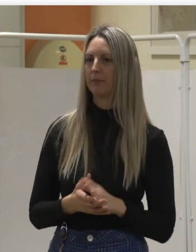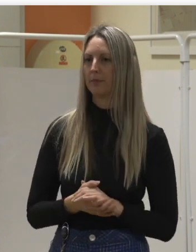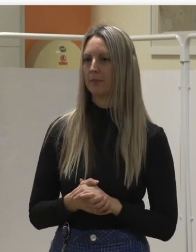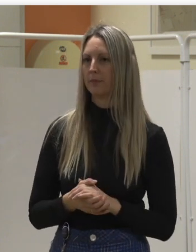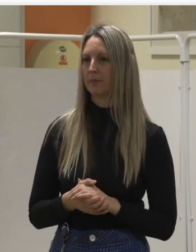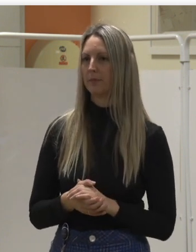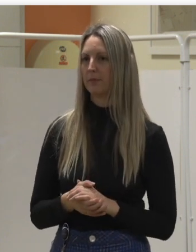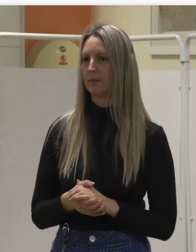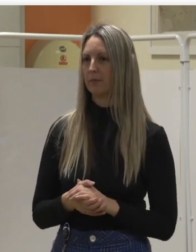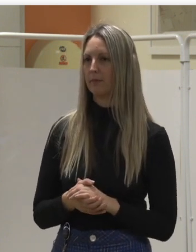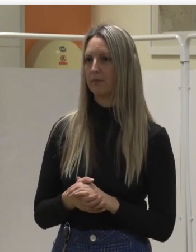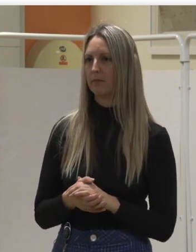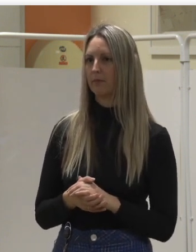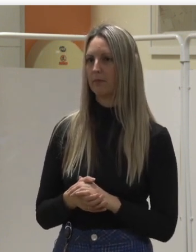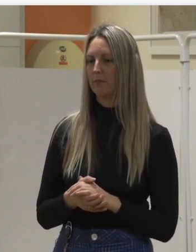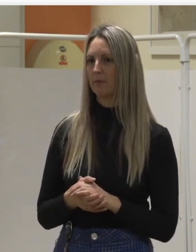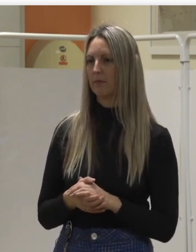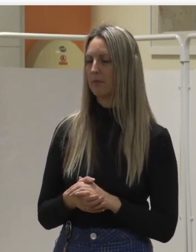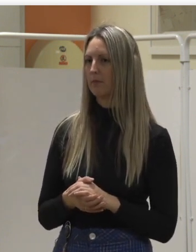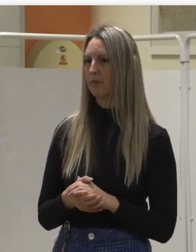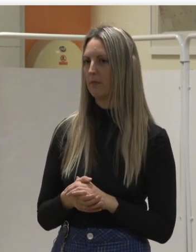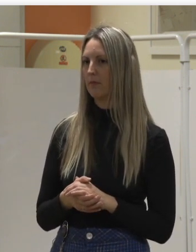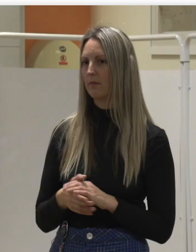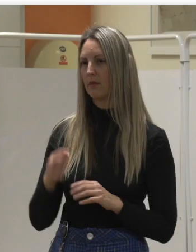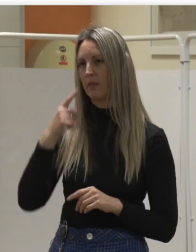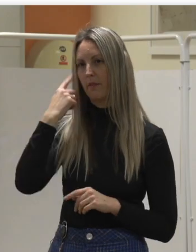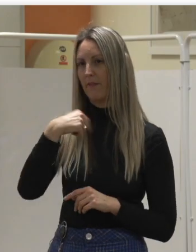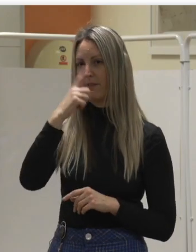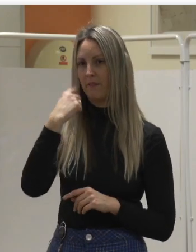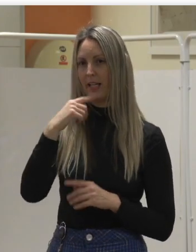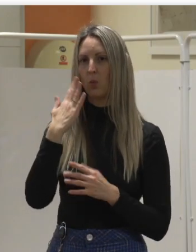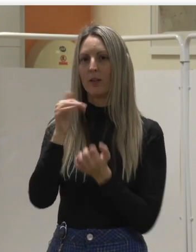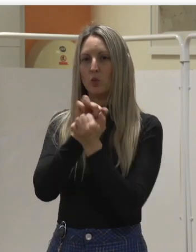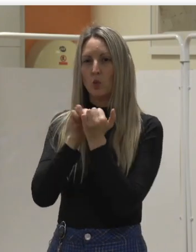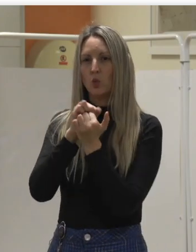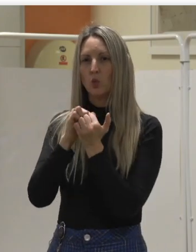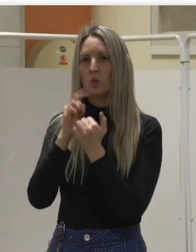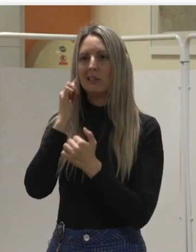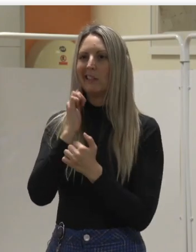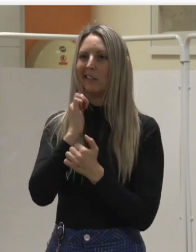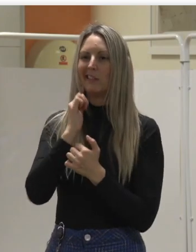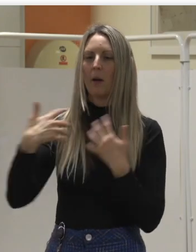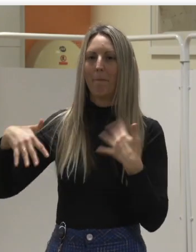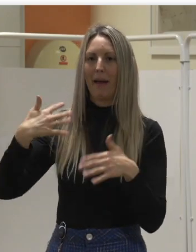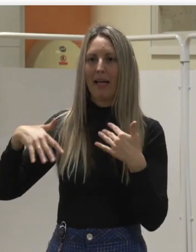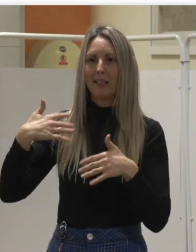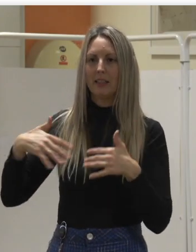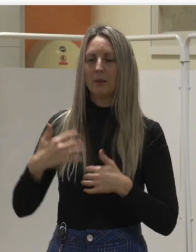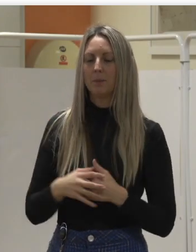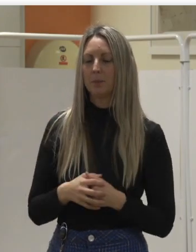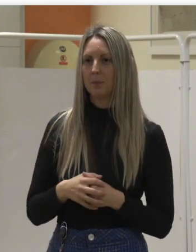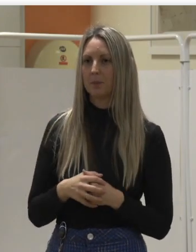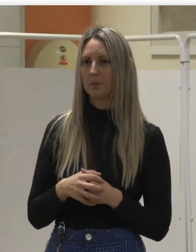may also get pain in the muscles in the face when they're chewing food. We call as a jaw claudication. And